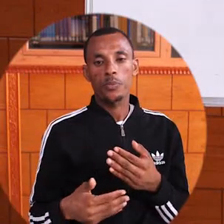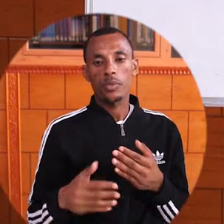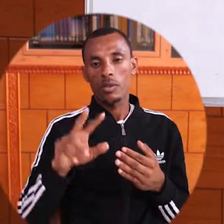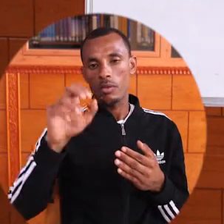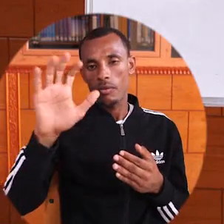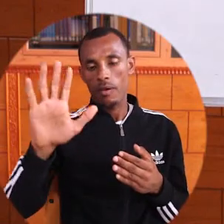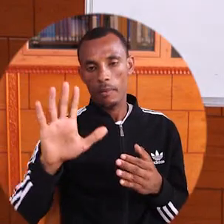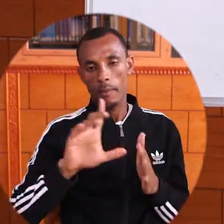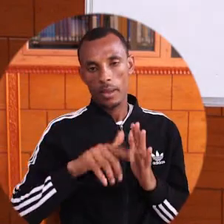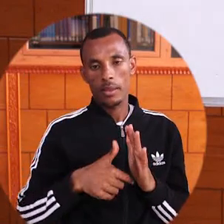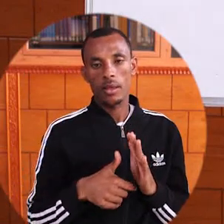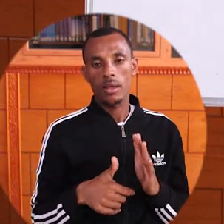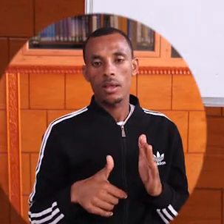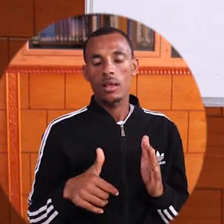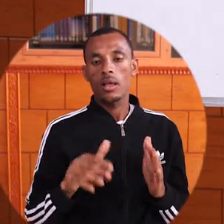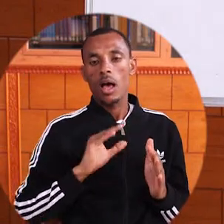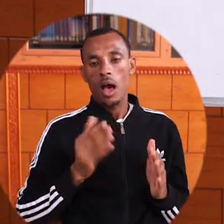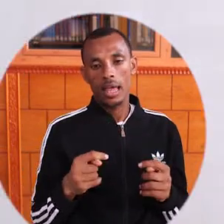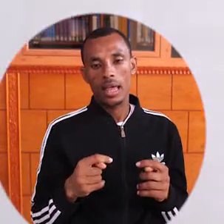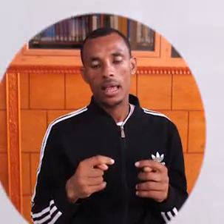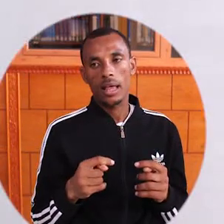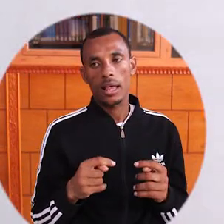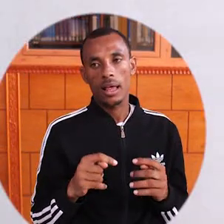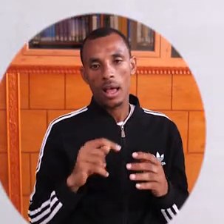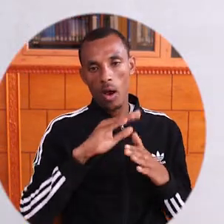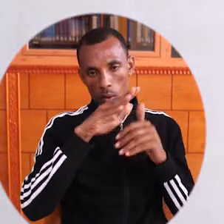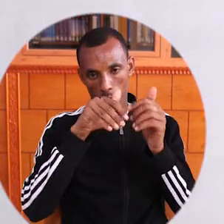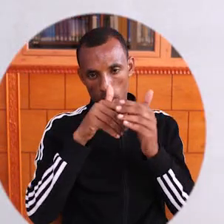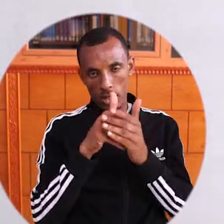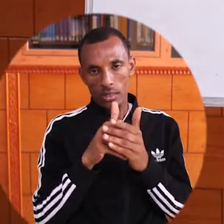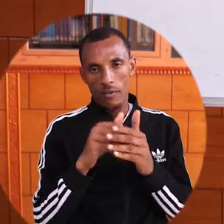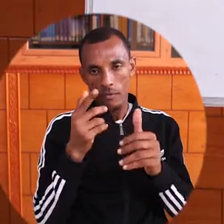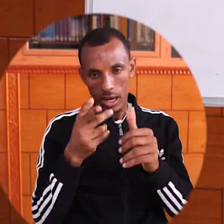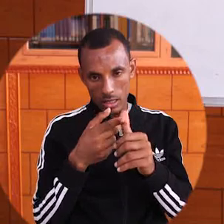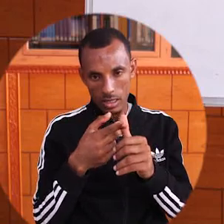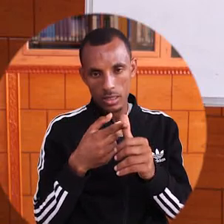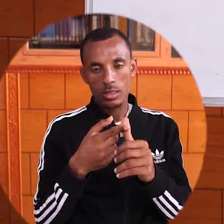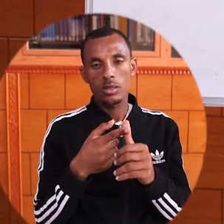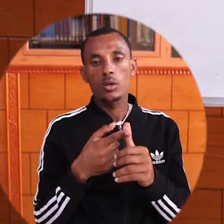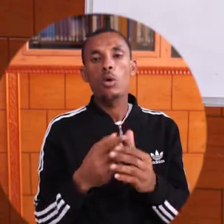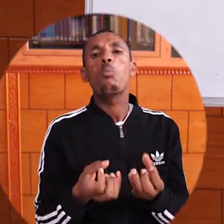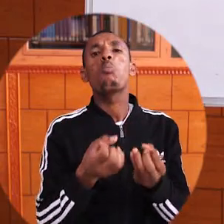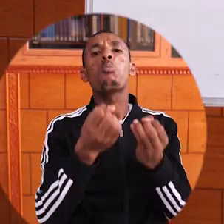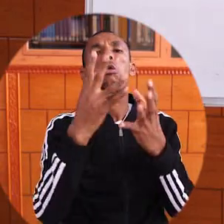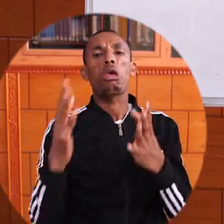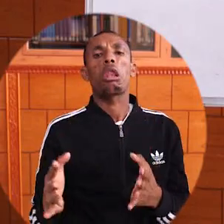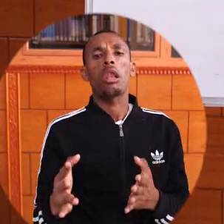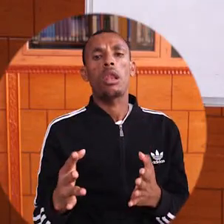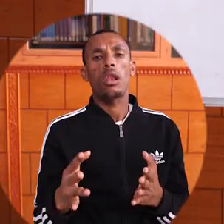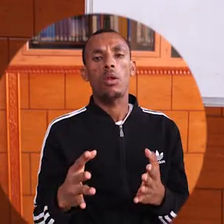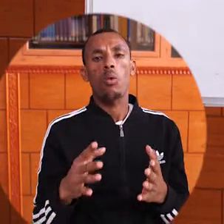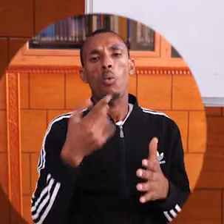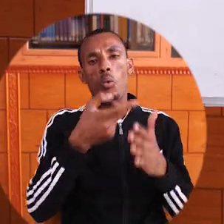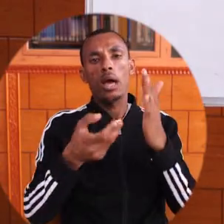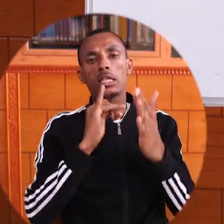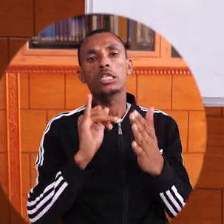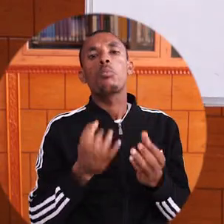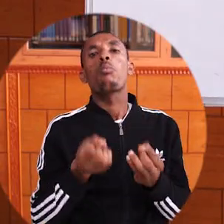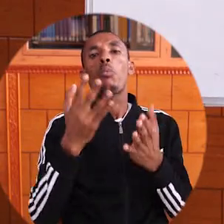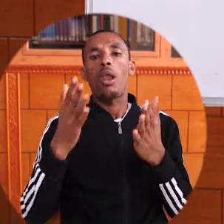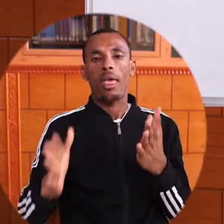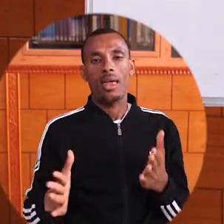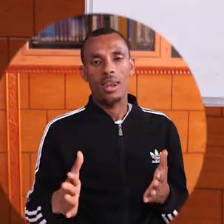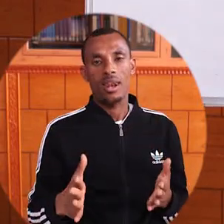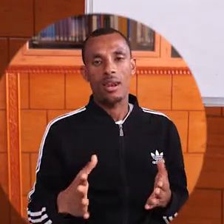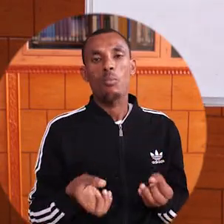minutes. So our summary, first, what is a polygon? Polygon is a simple colored